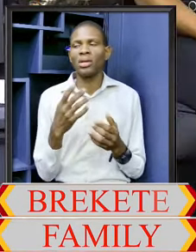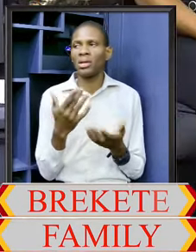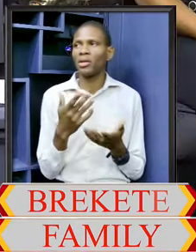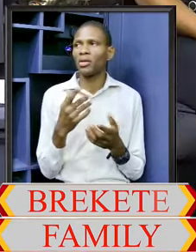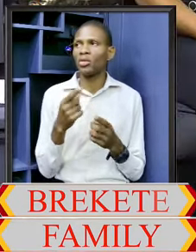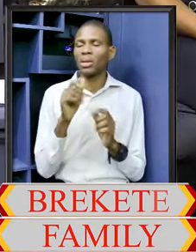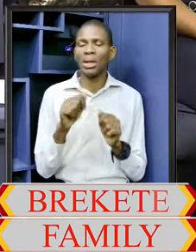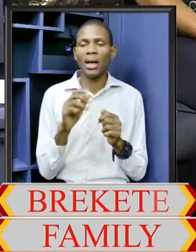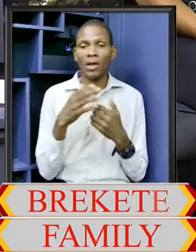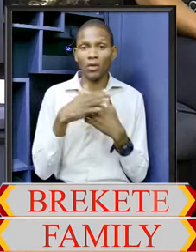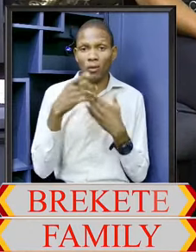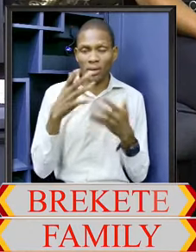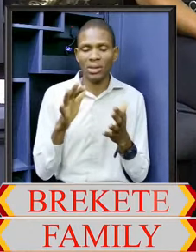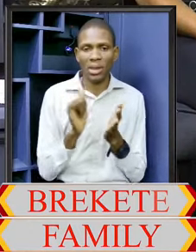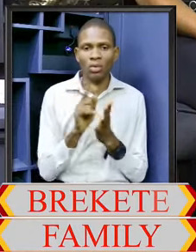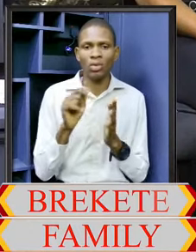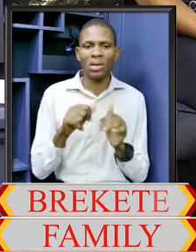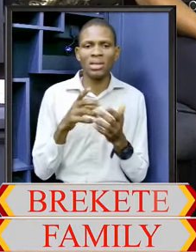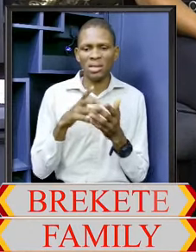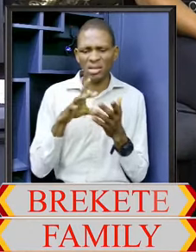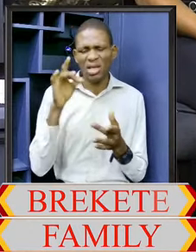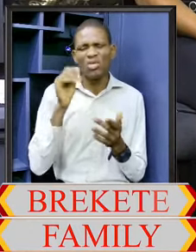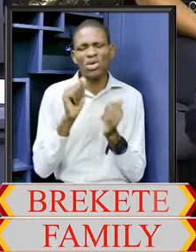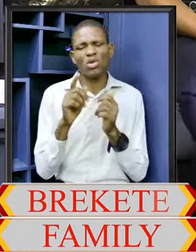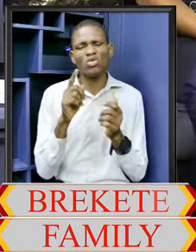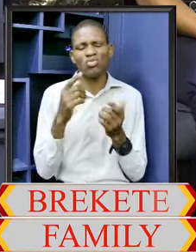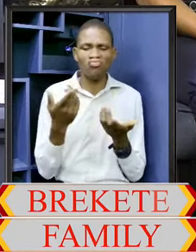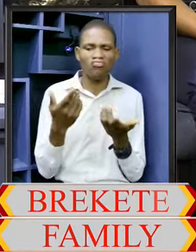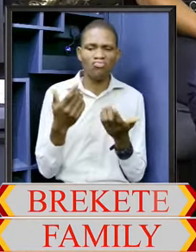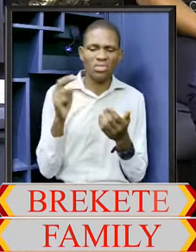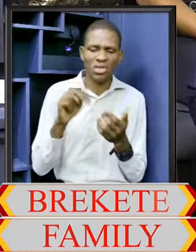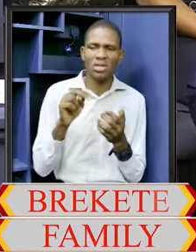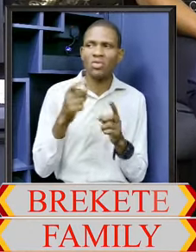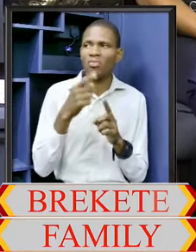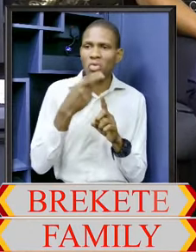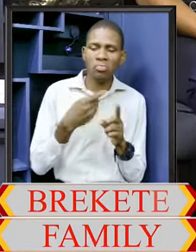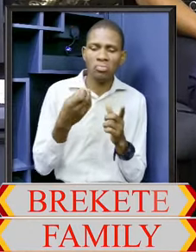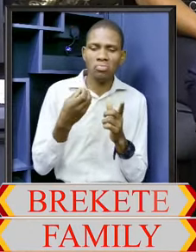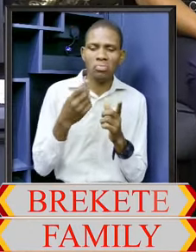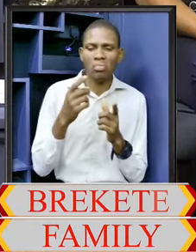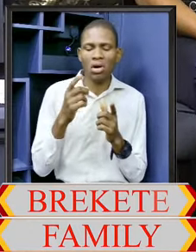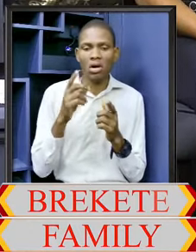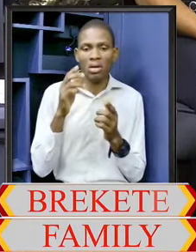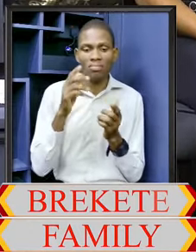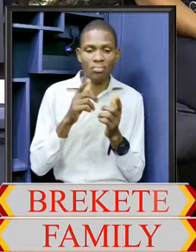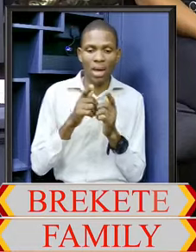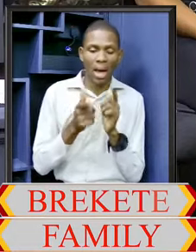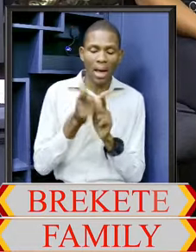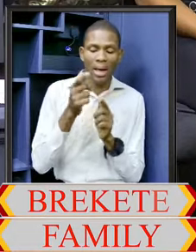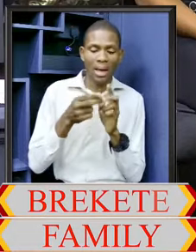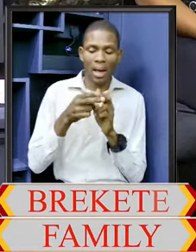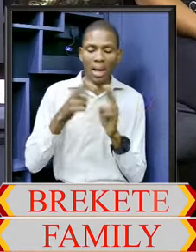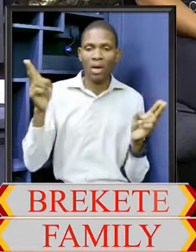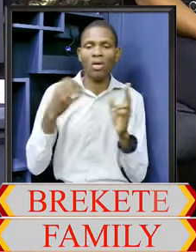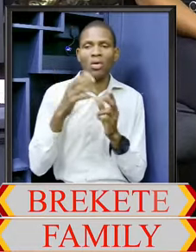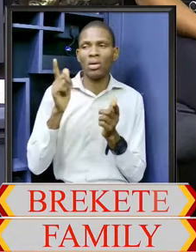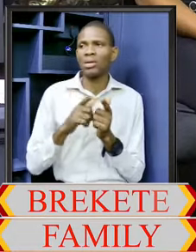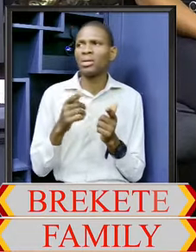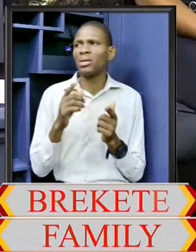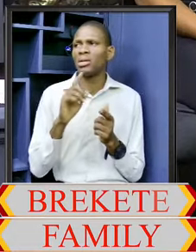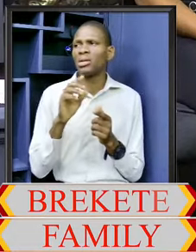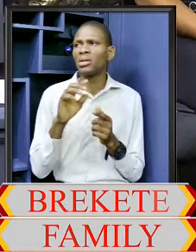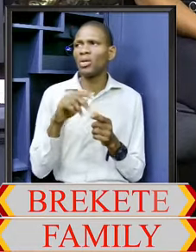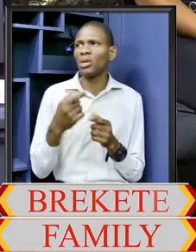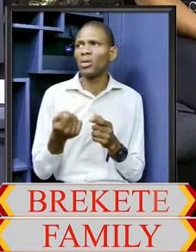from the small one to the highest one. Our satellite decoder they go for 21,000 naira. It they come with